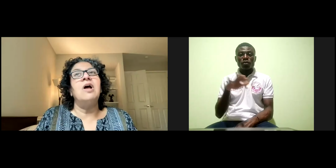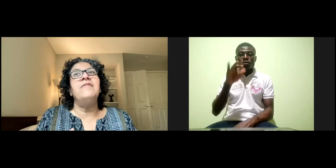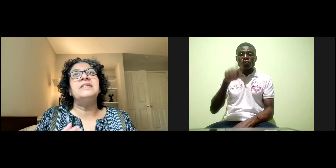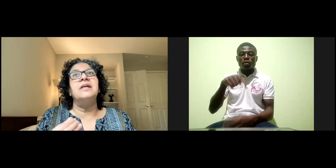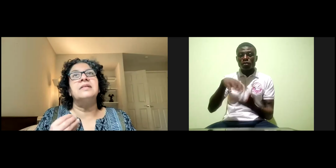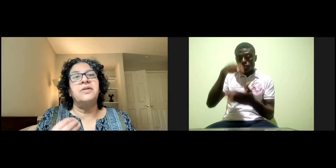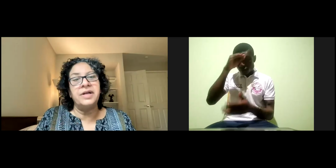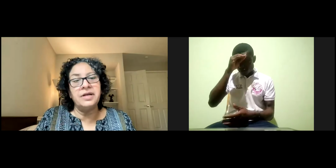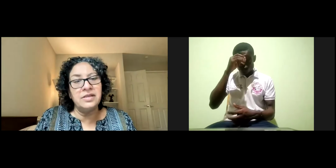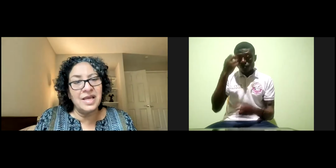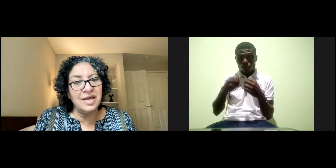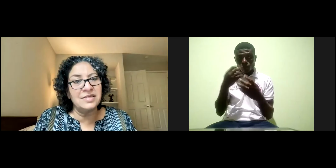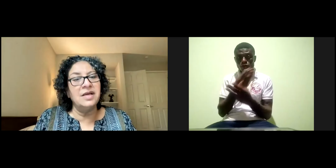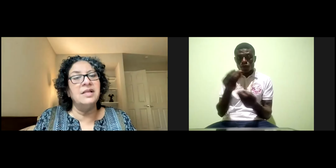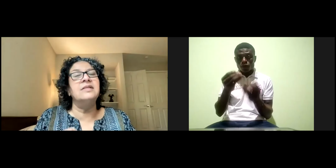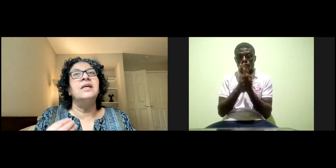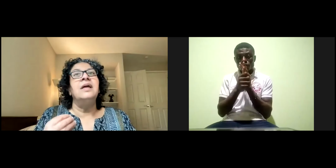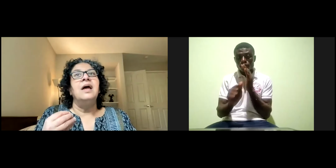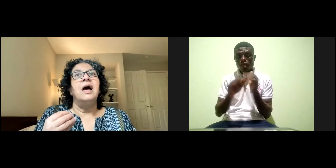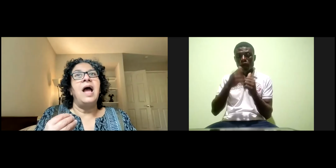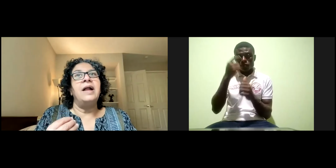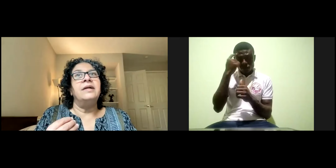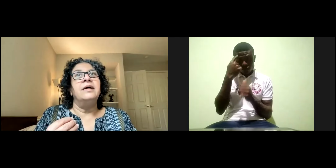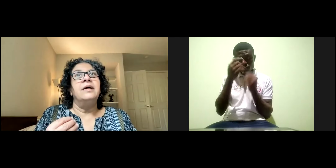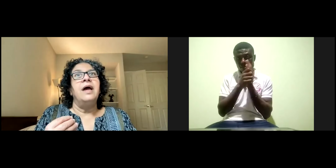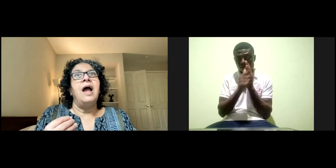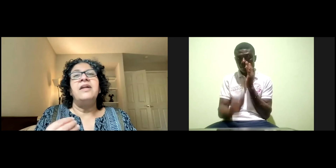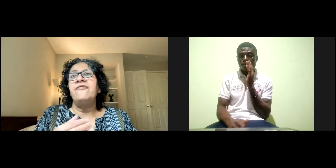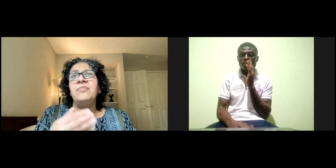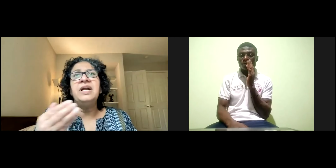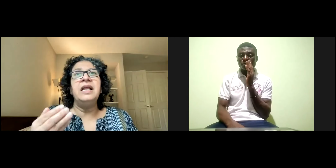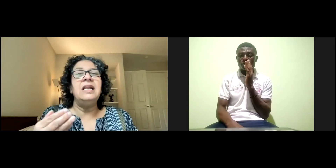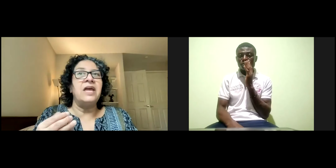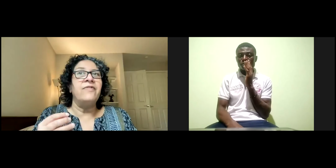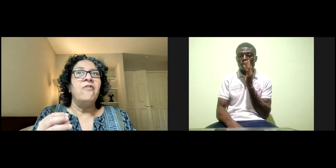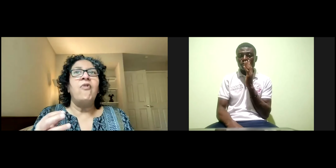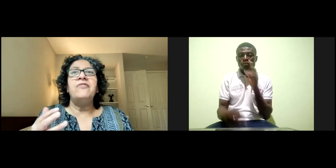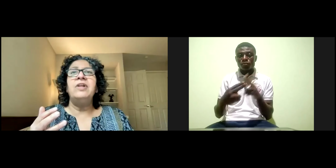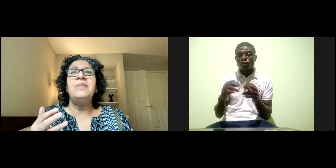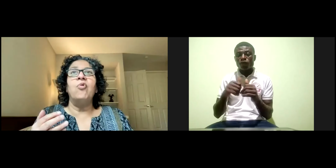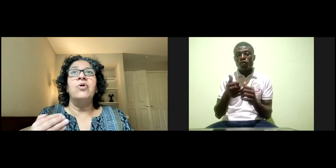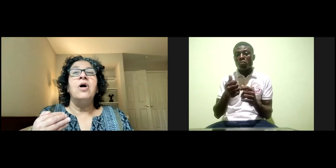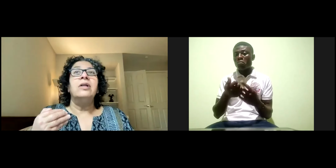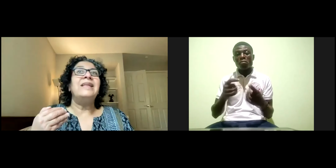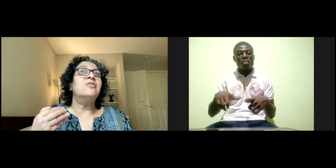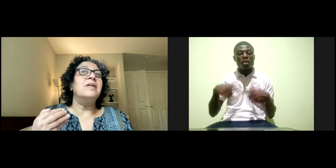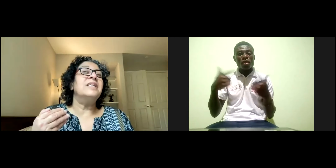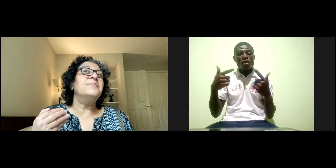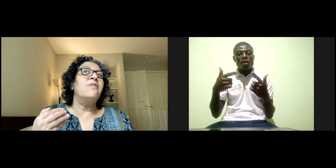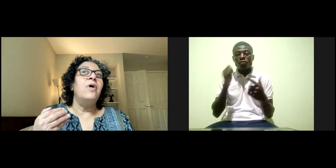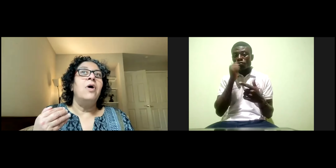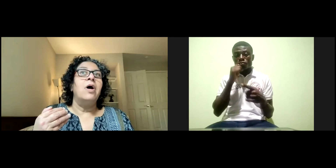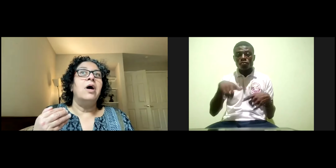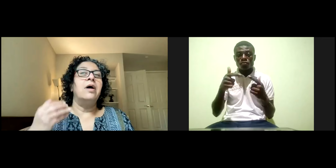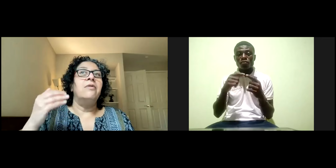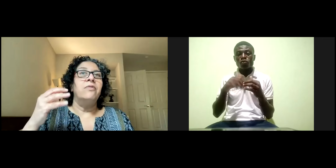problem solving skills, critical thinking skills, and from their daily life. What will be more like the concepts